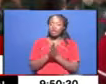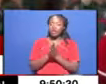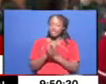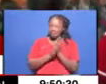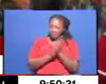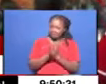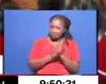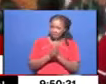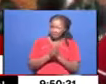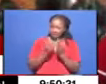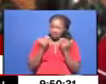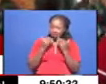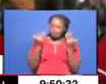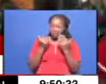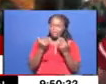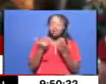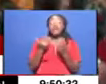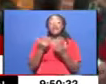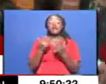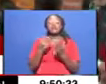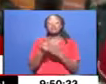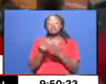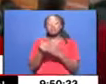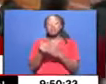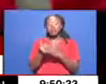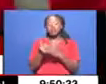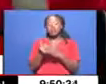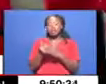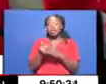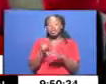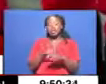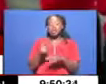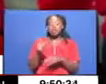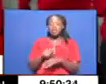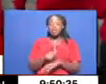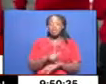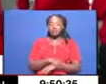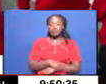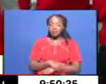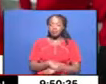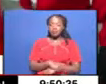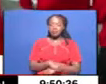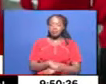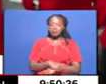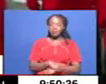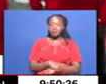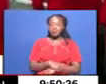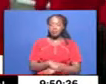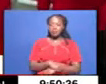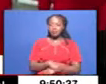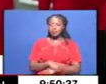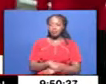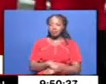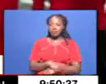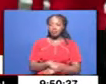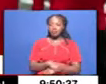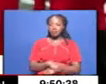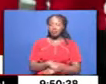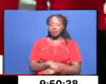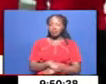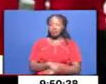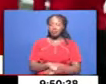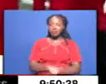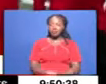for our money anytime we have a game, and we'll be able to correct on that. Today we have had a match, we've played with Italy. I